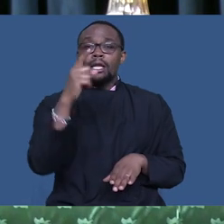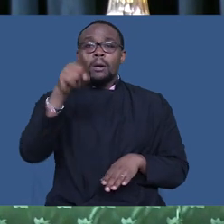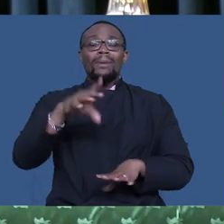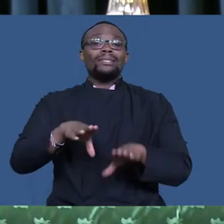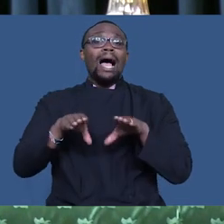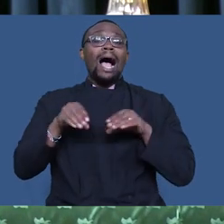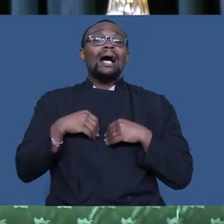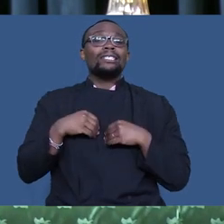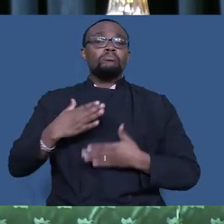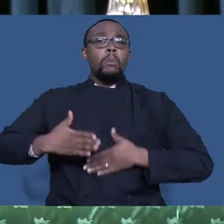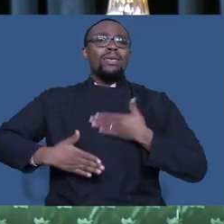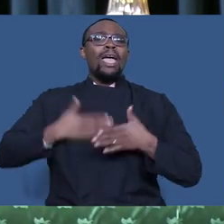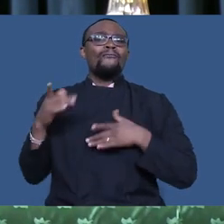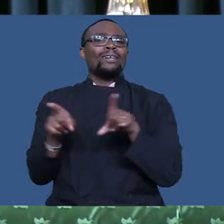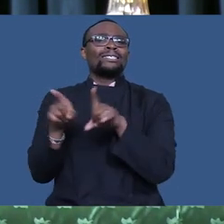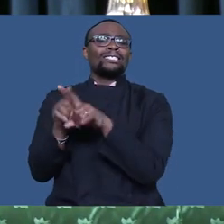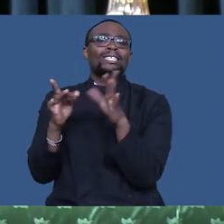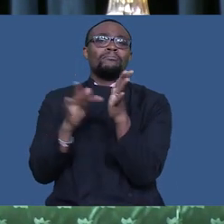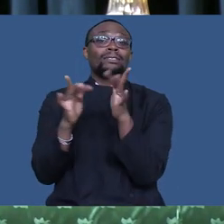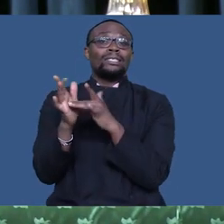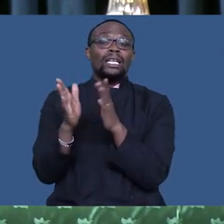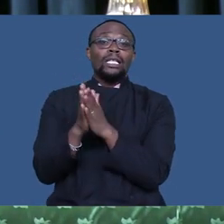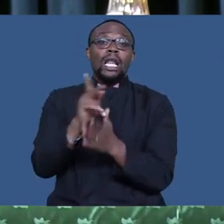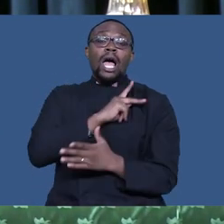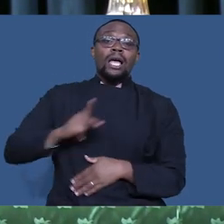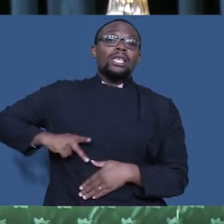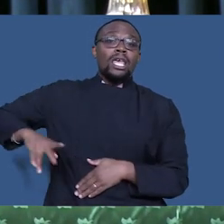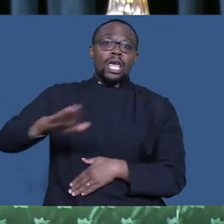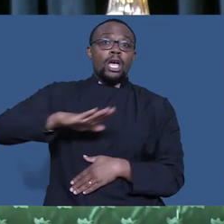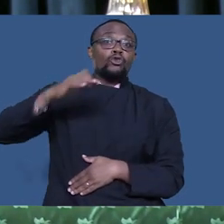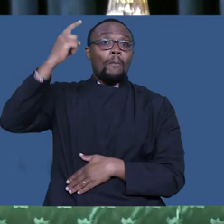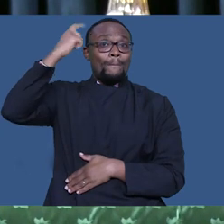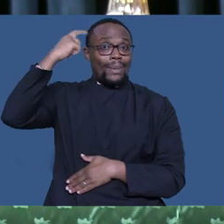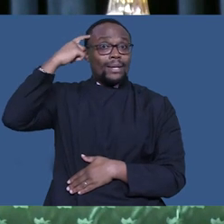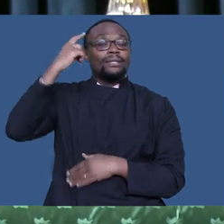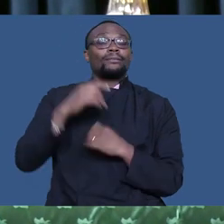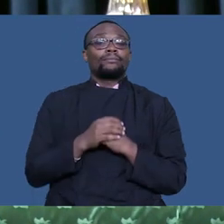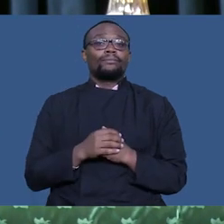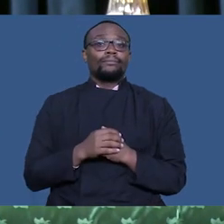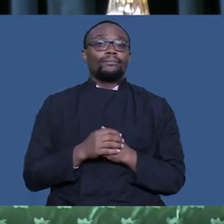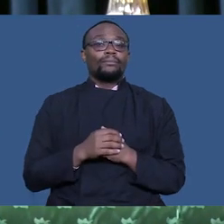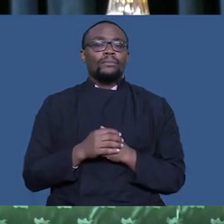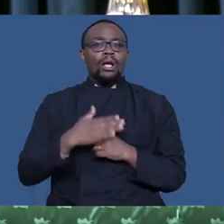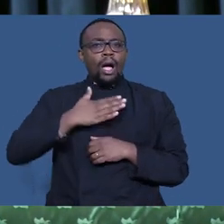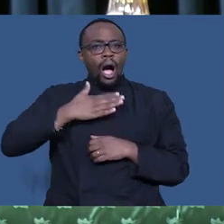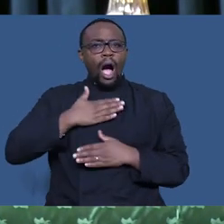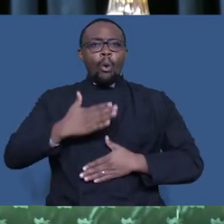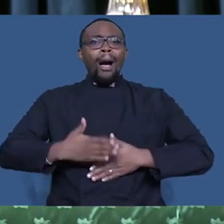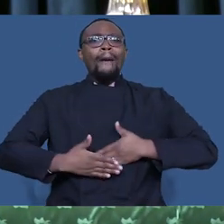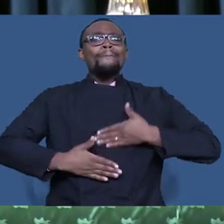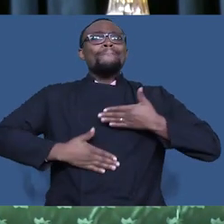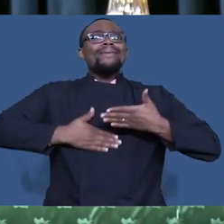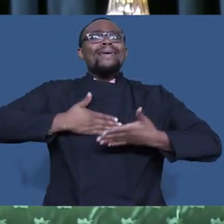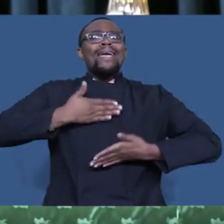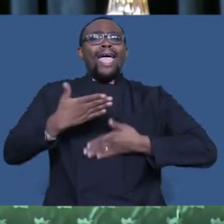of Christ and the kingdom mindset. You know, friends, our conduct